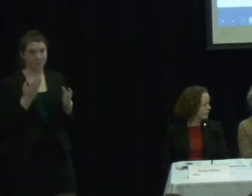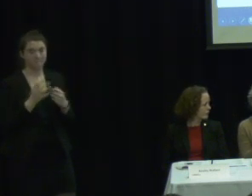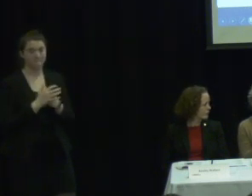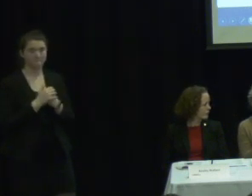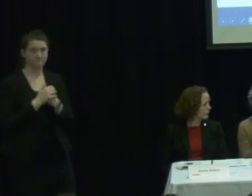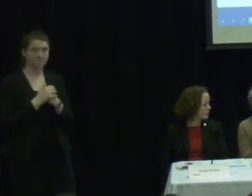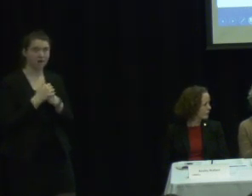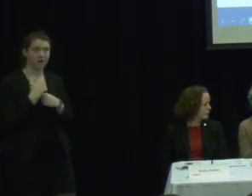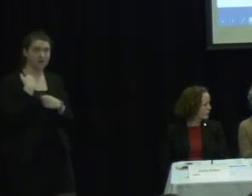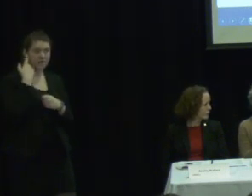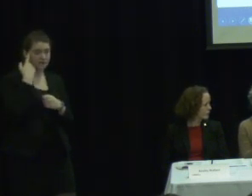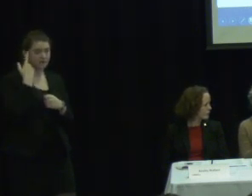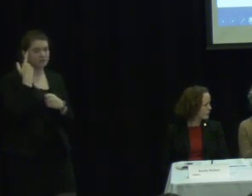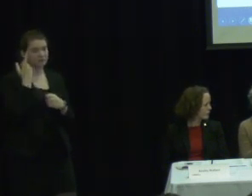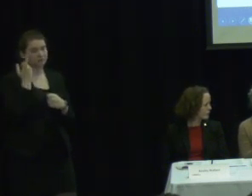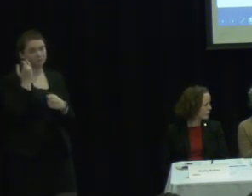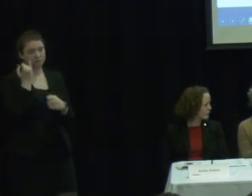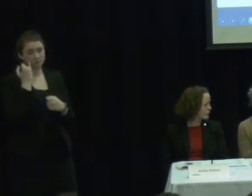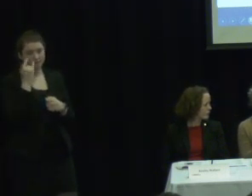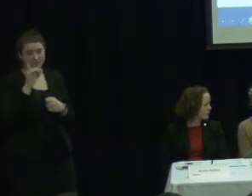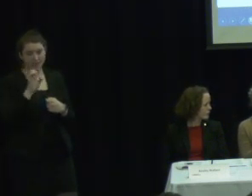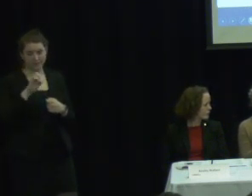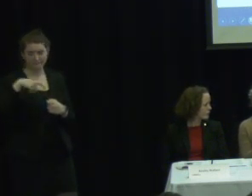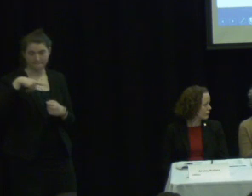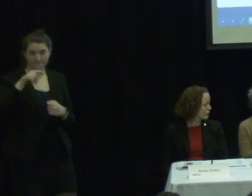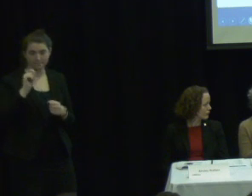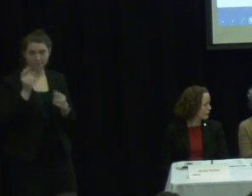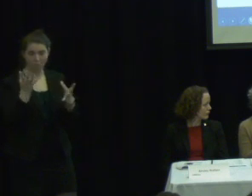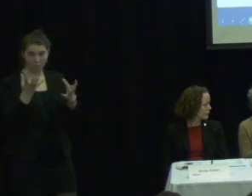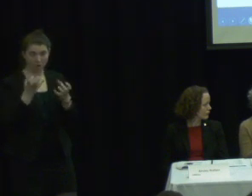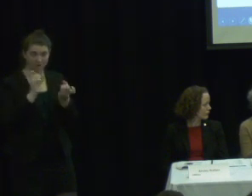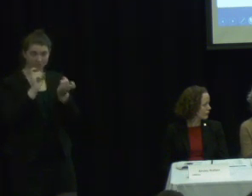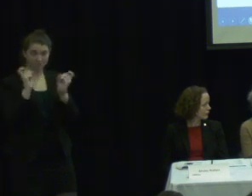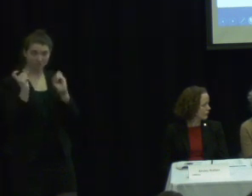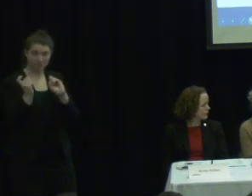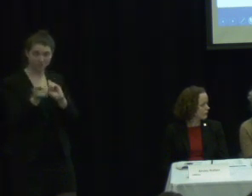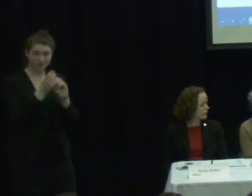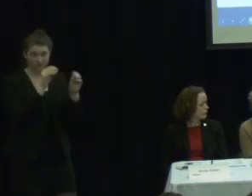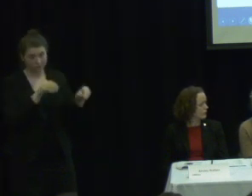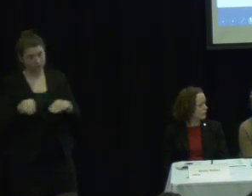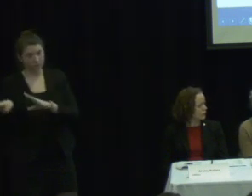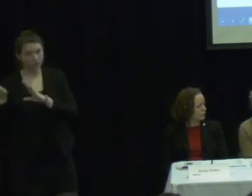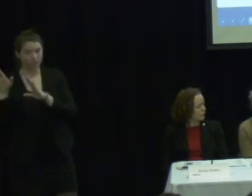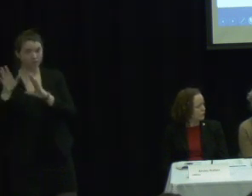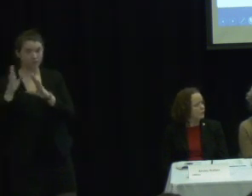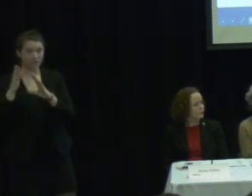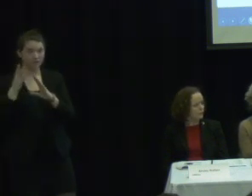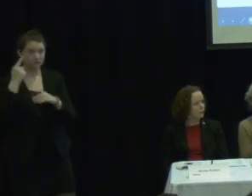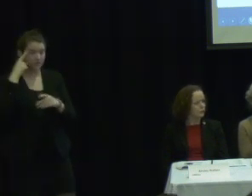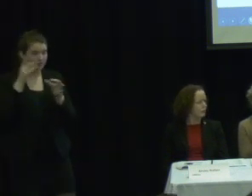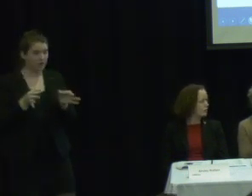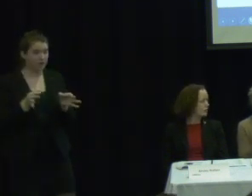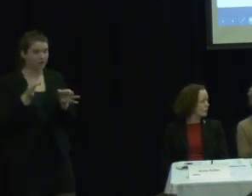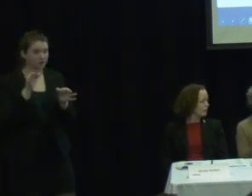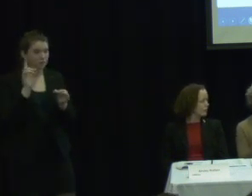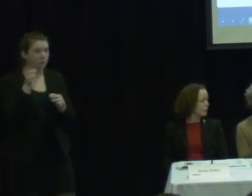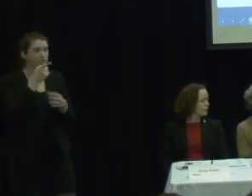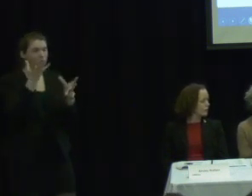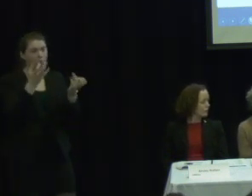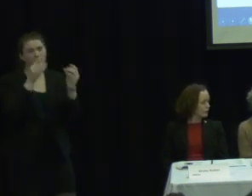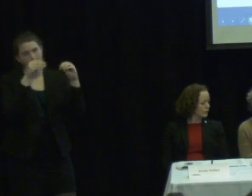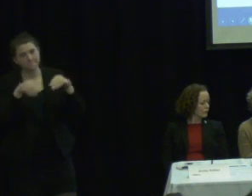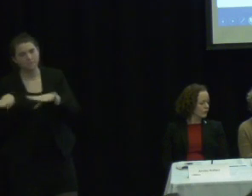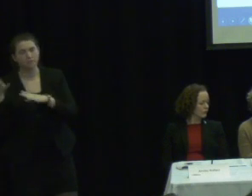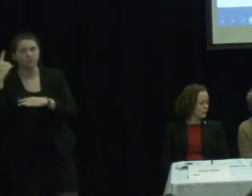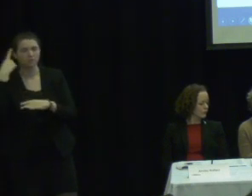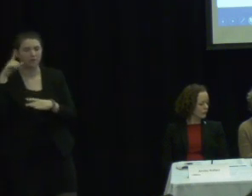think if the department wants to come up with alternatives for what could happen, where that studio could move, at least to just